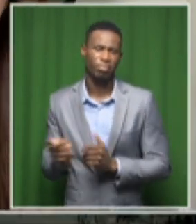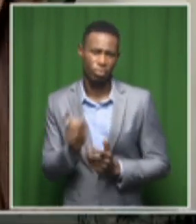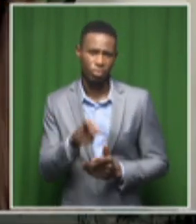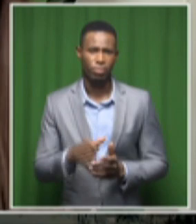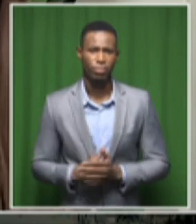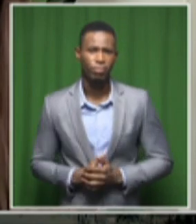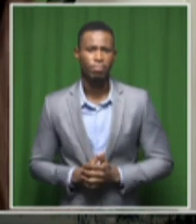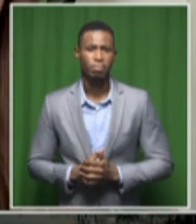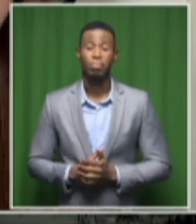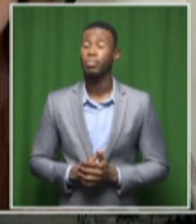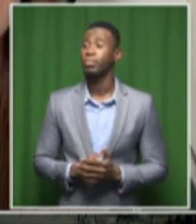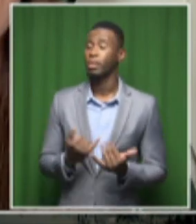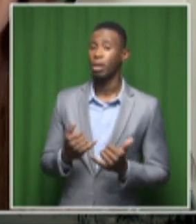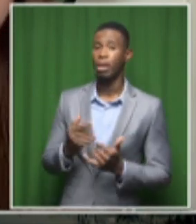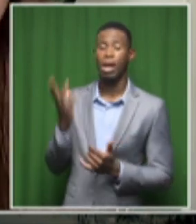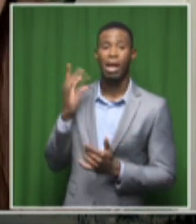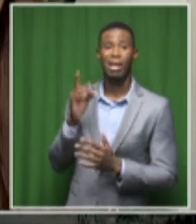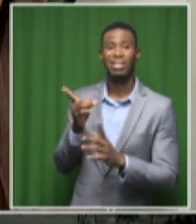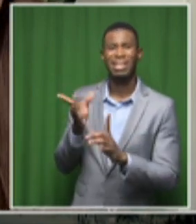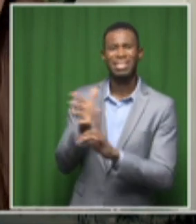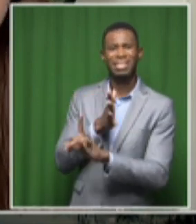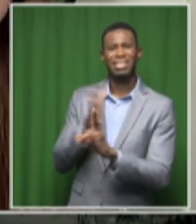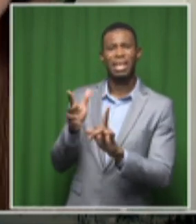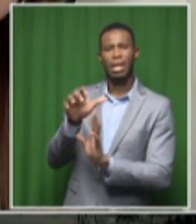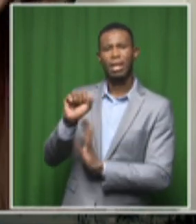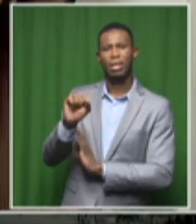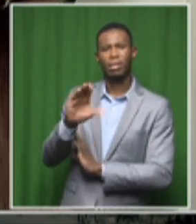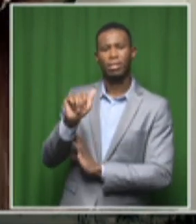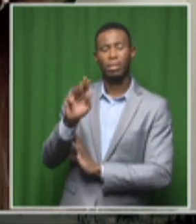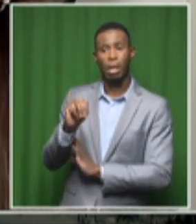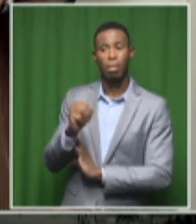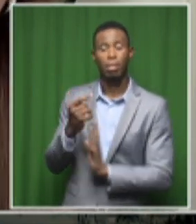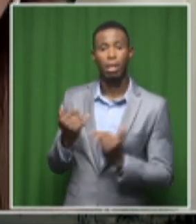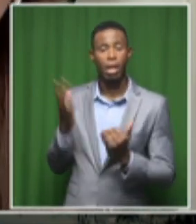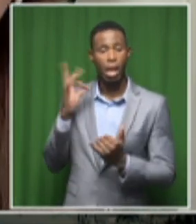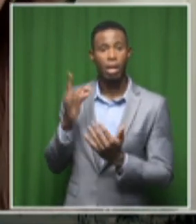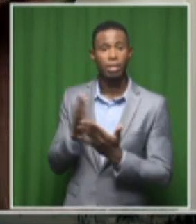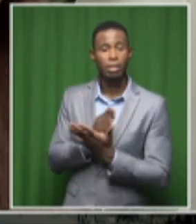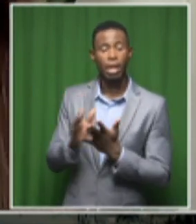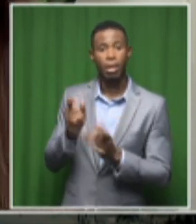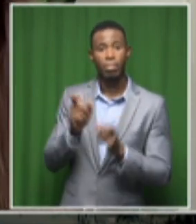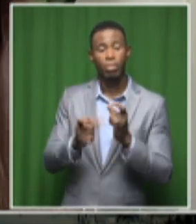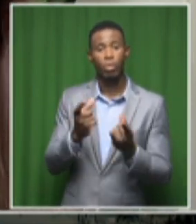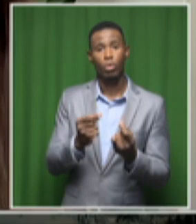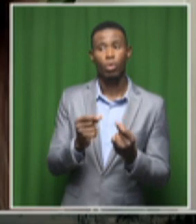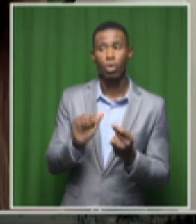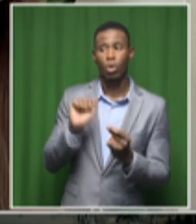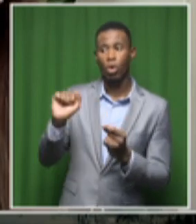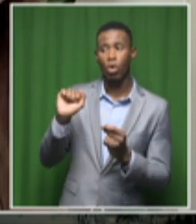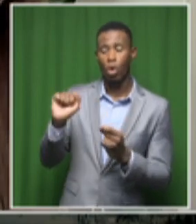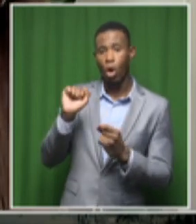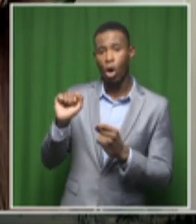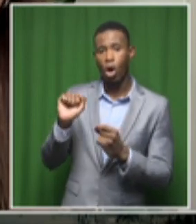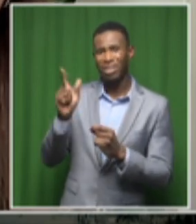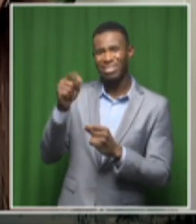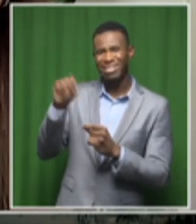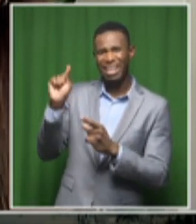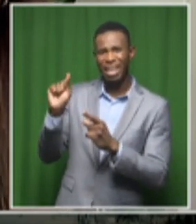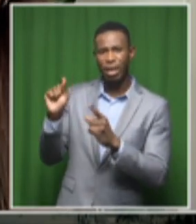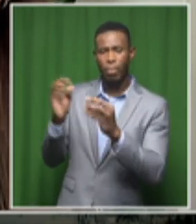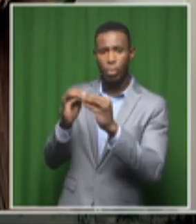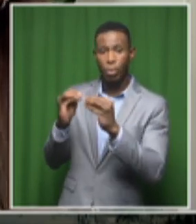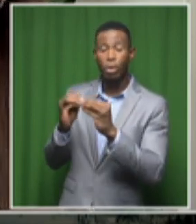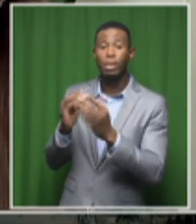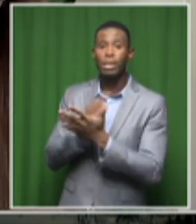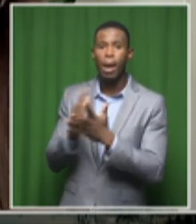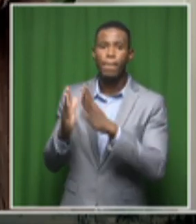that there's now people who sort of copy or superimpose the verification badge or the tick next to their